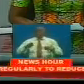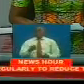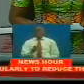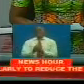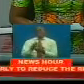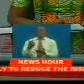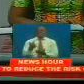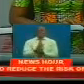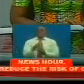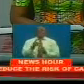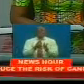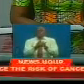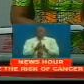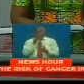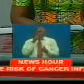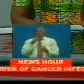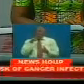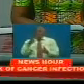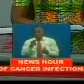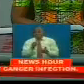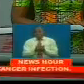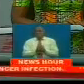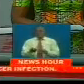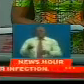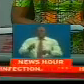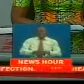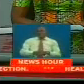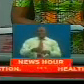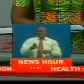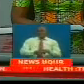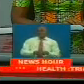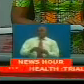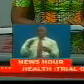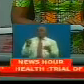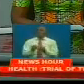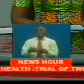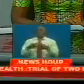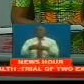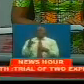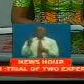the country's demand. He said this has resulted in increased installed capacity from